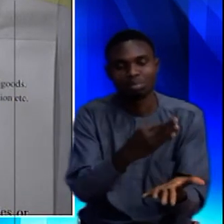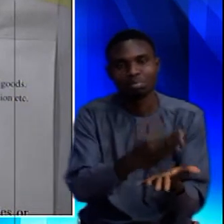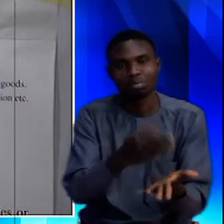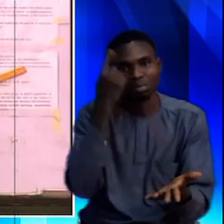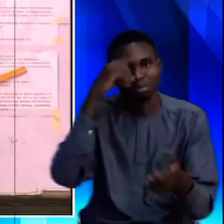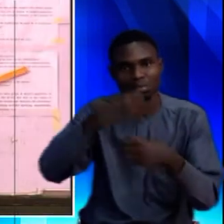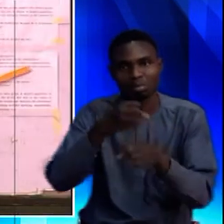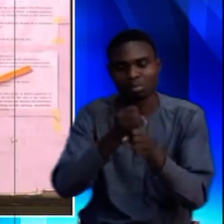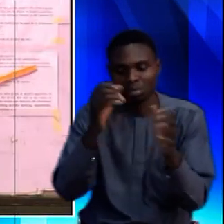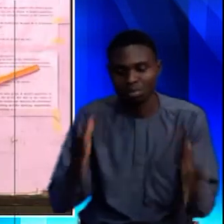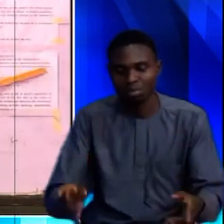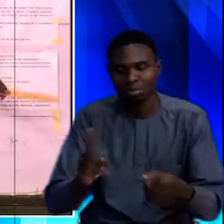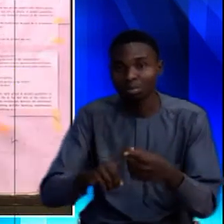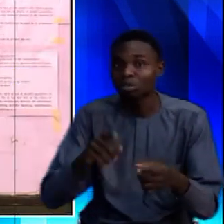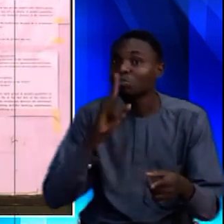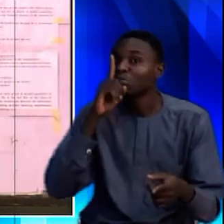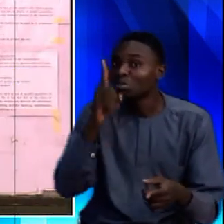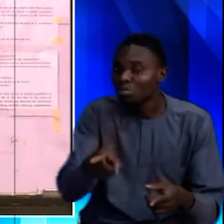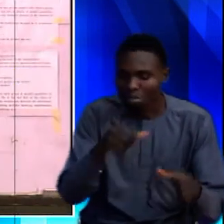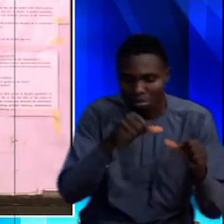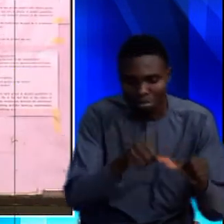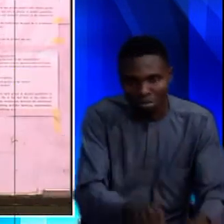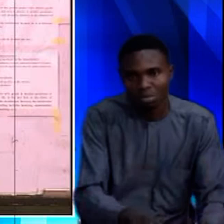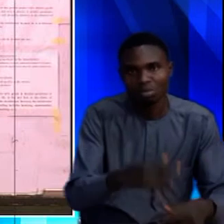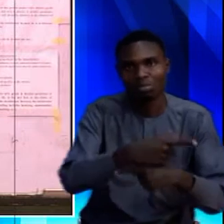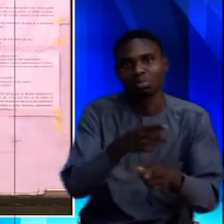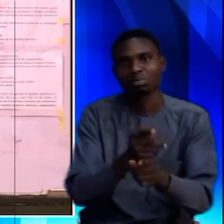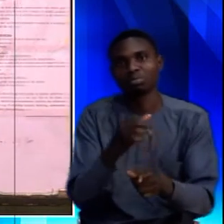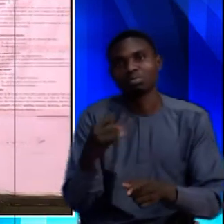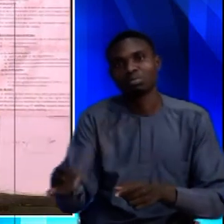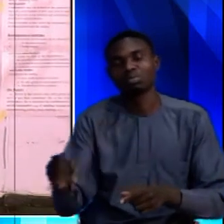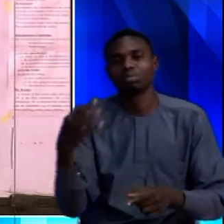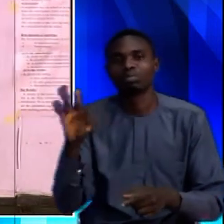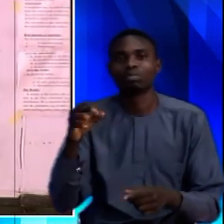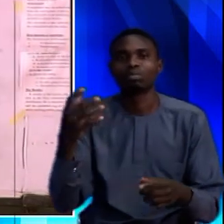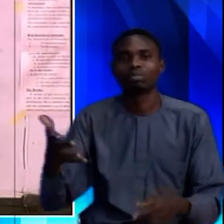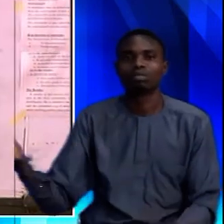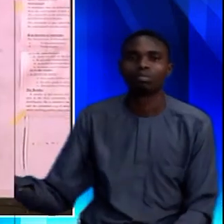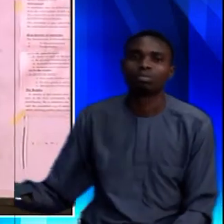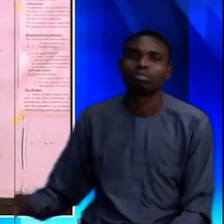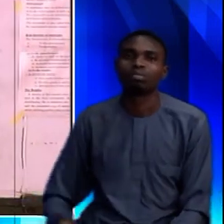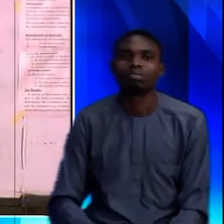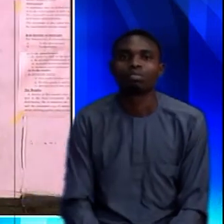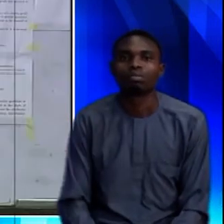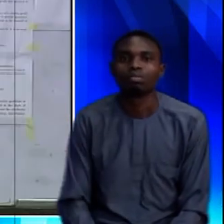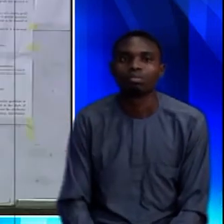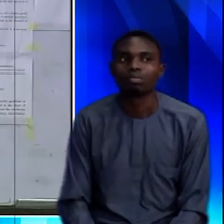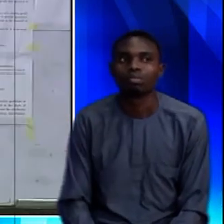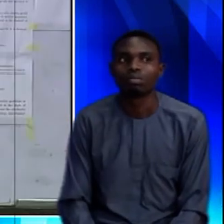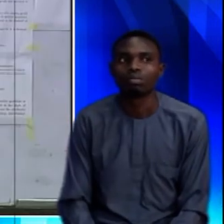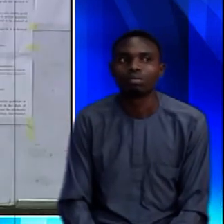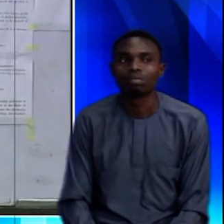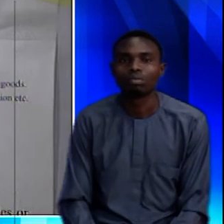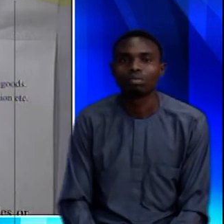ensure continued production of goods. He may even get there and find out the producer.